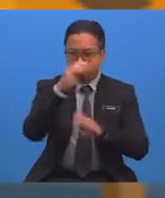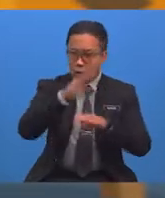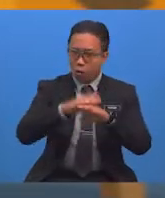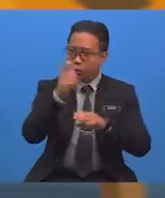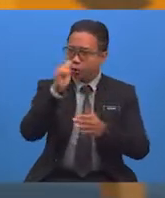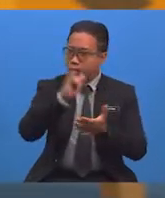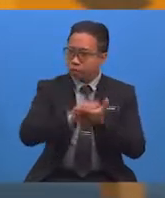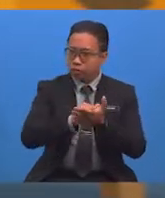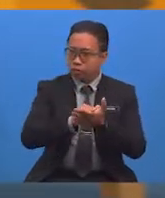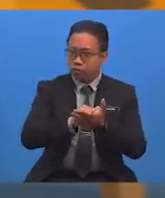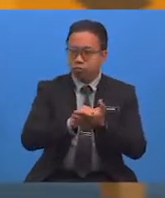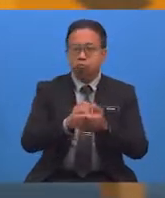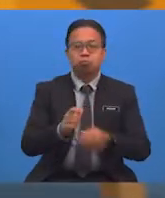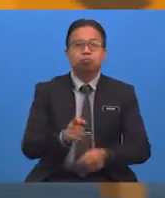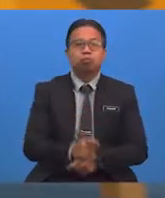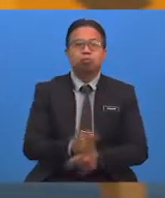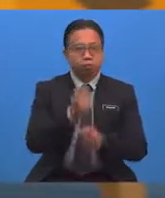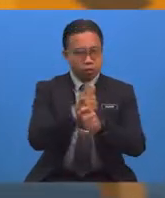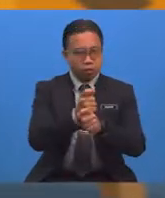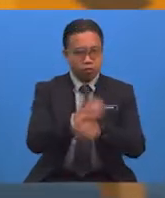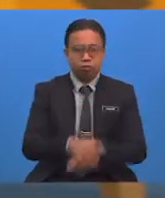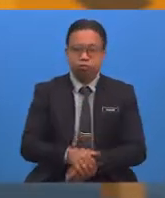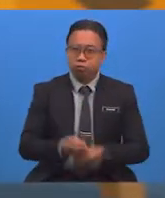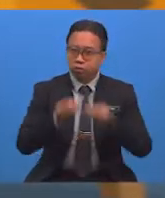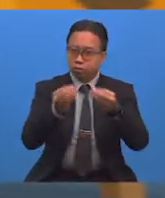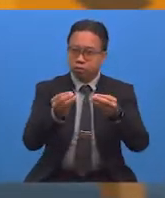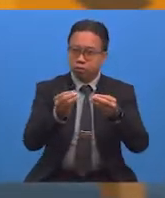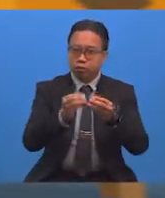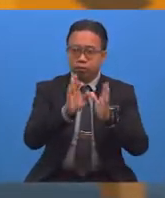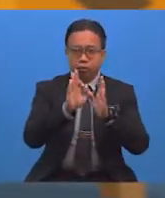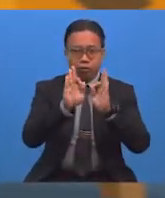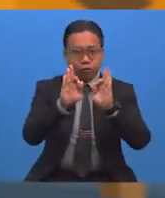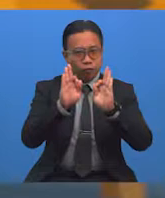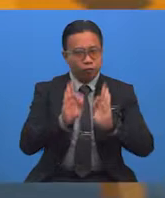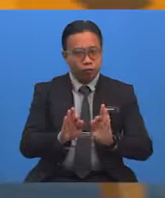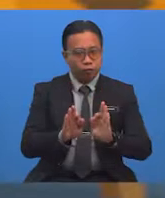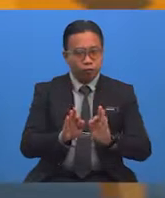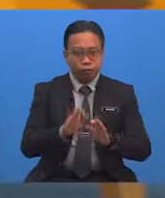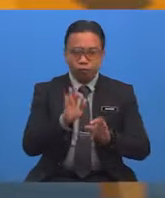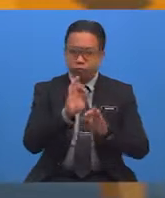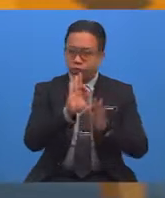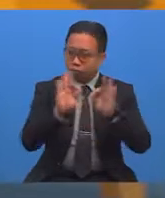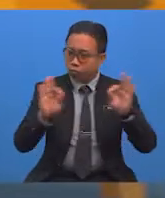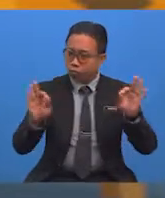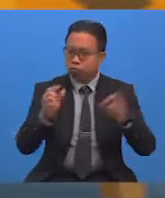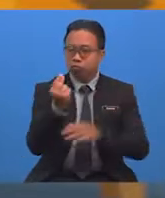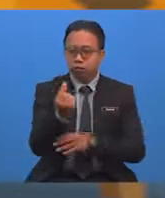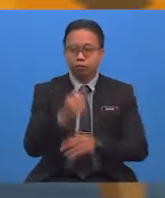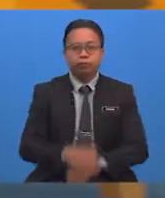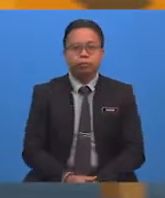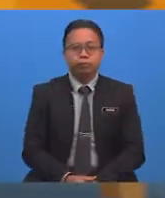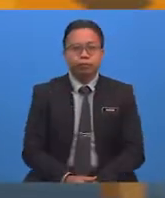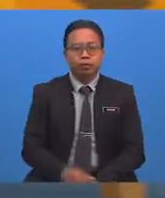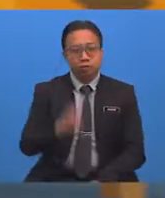task. You will be given a stimulus in the form of a few sentences. You will need